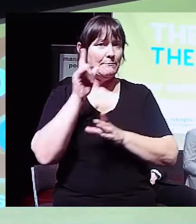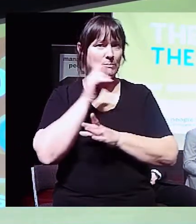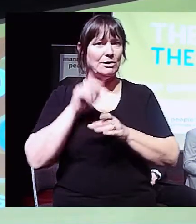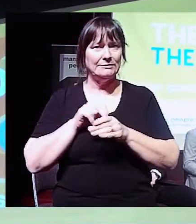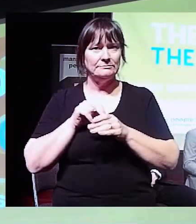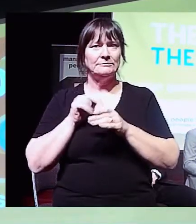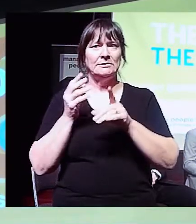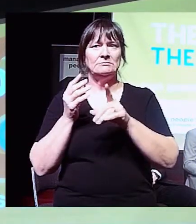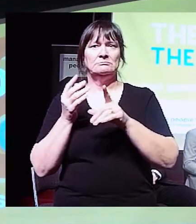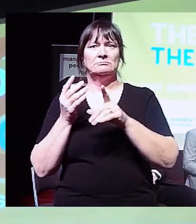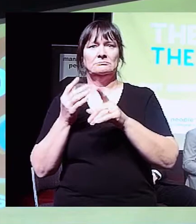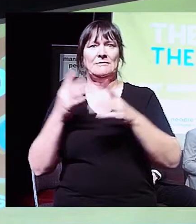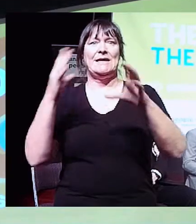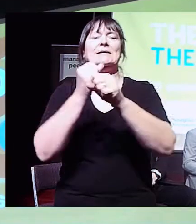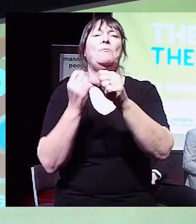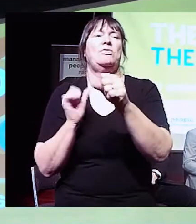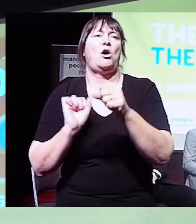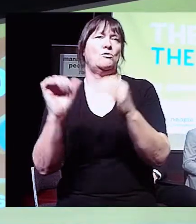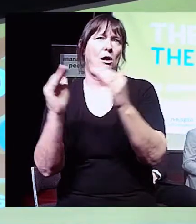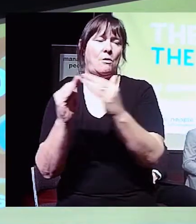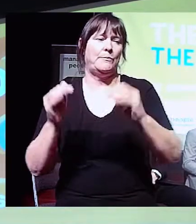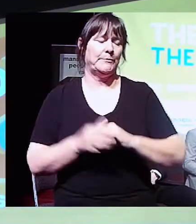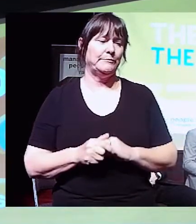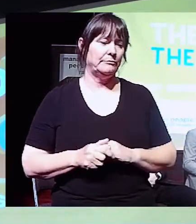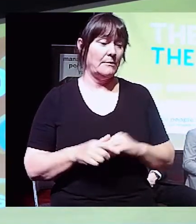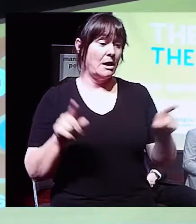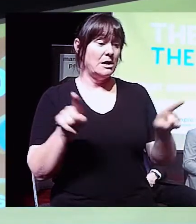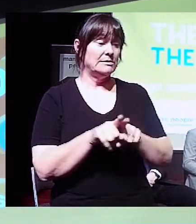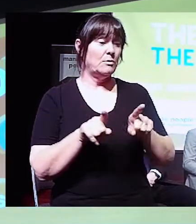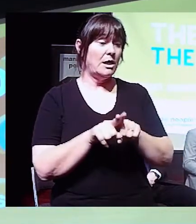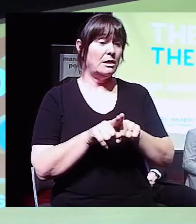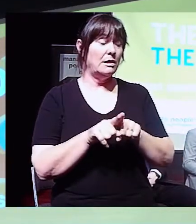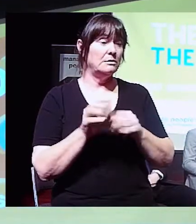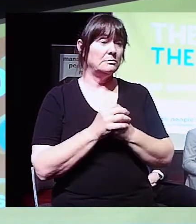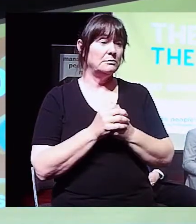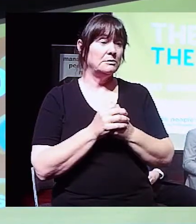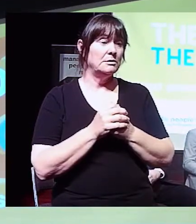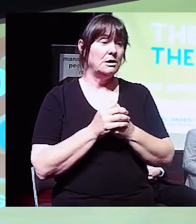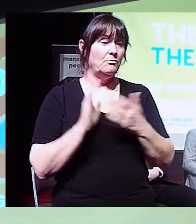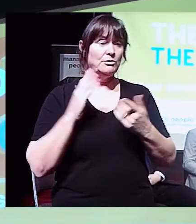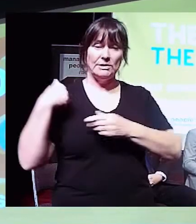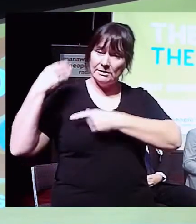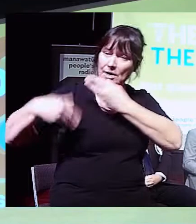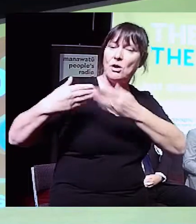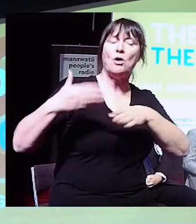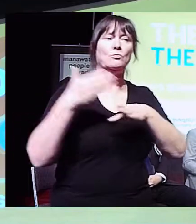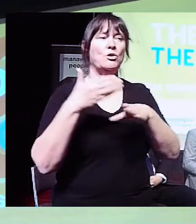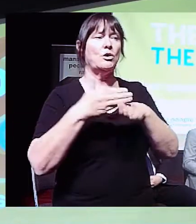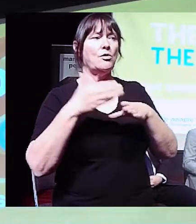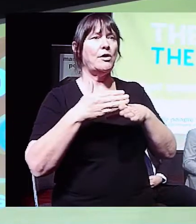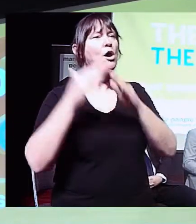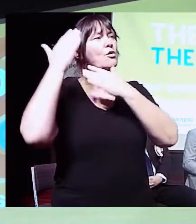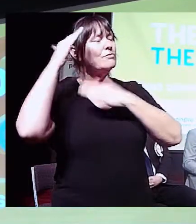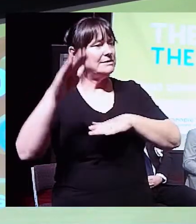into home ownership as well. And we also want to build on the work in the Residential Tenancies Act